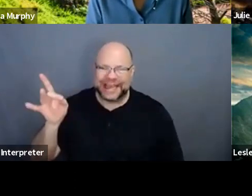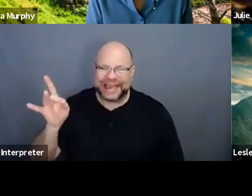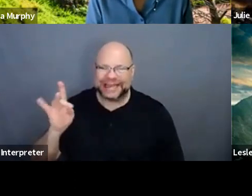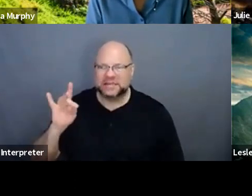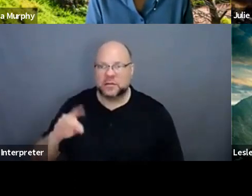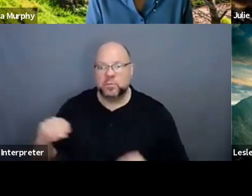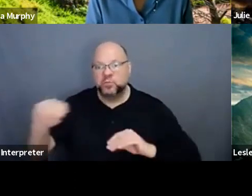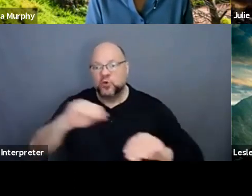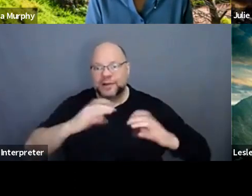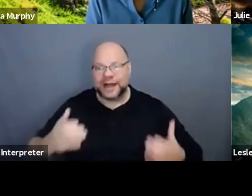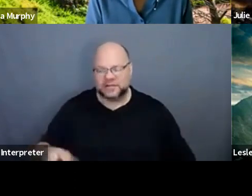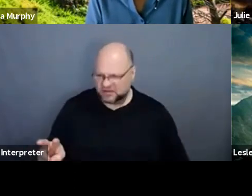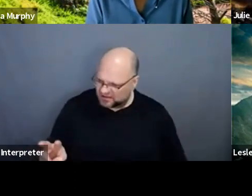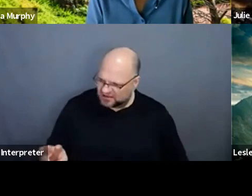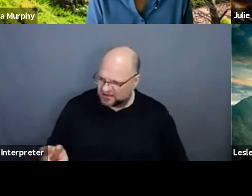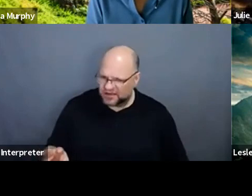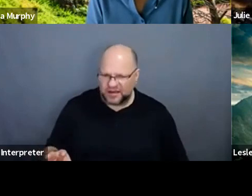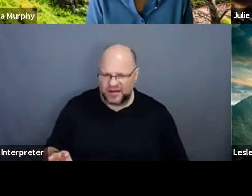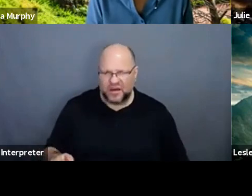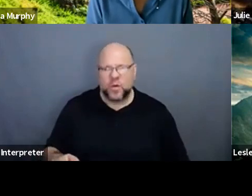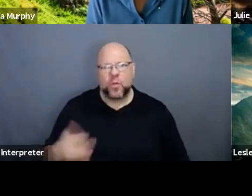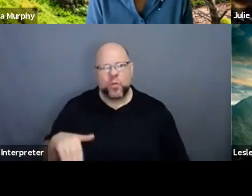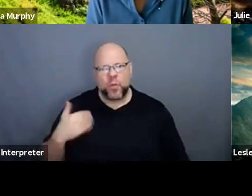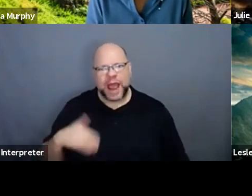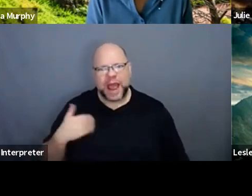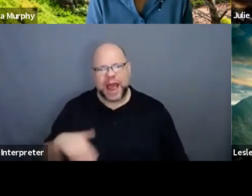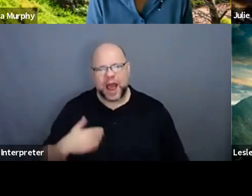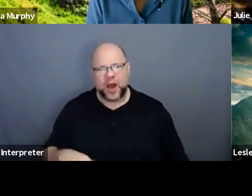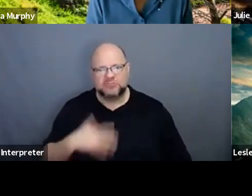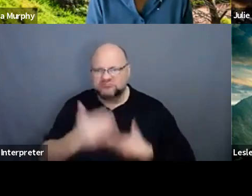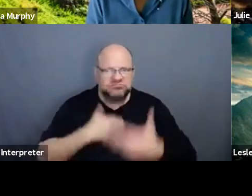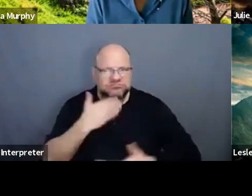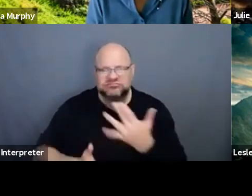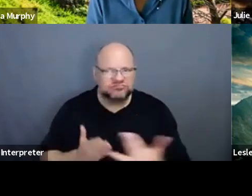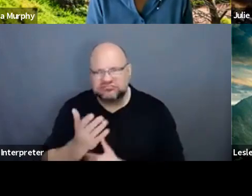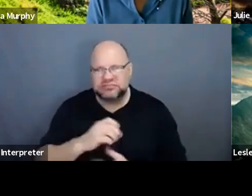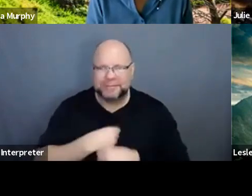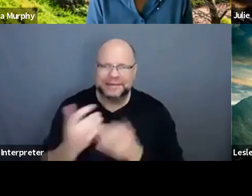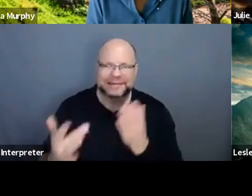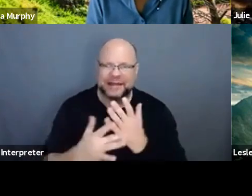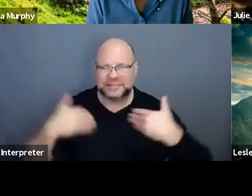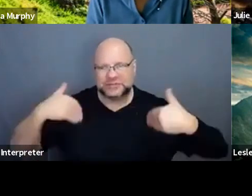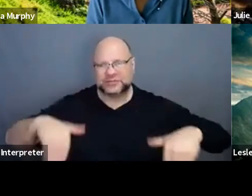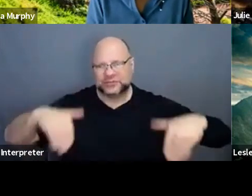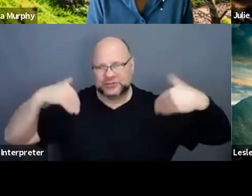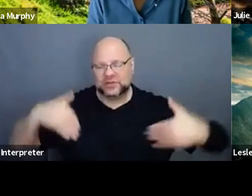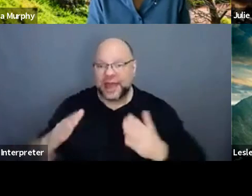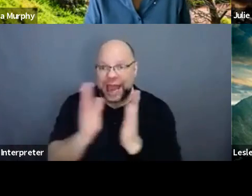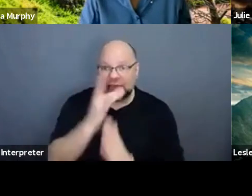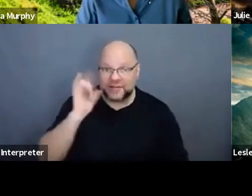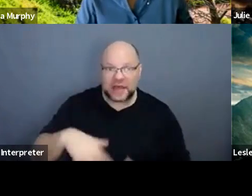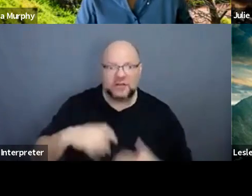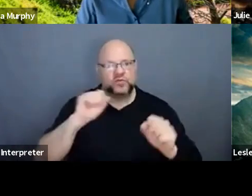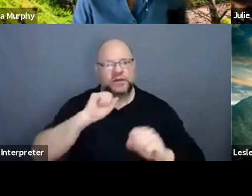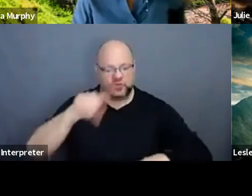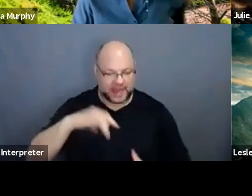movement classes. They're like, when are we gonna be able to steam through dance and make wearable technology, right? And when it's asked for, that's when we can work